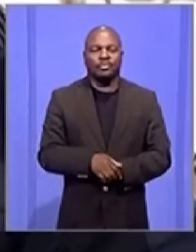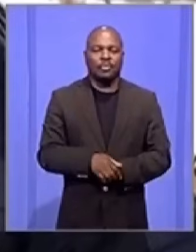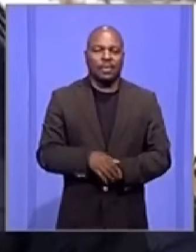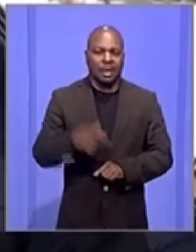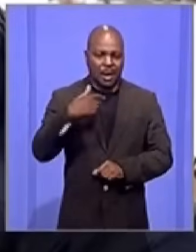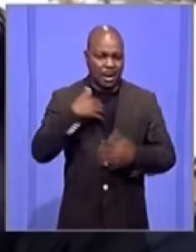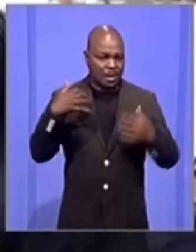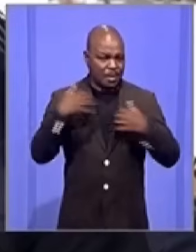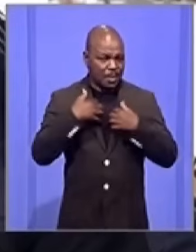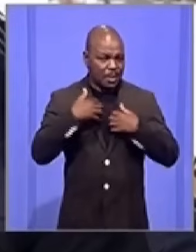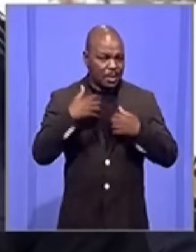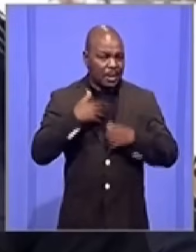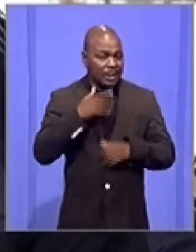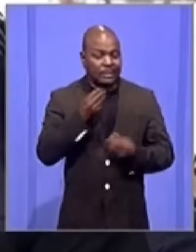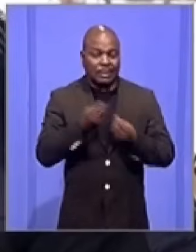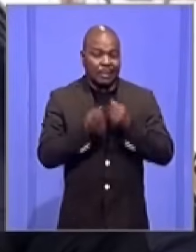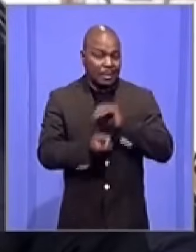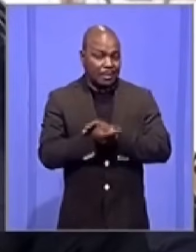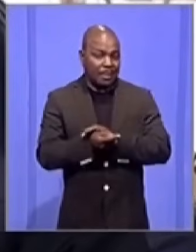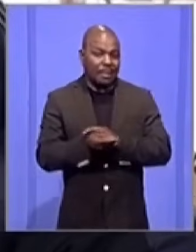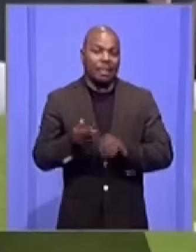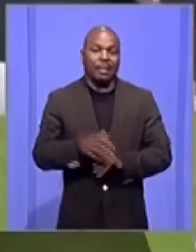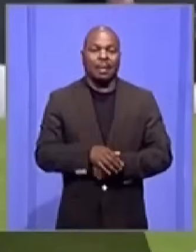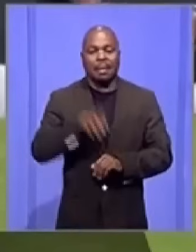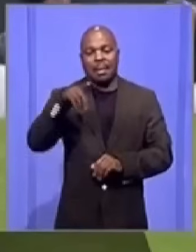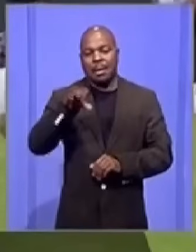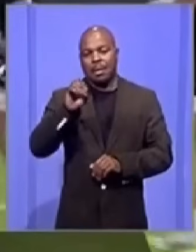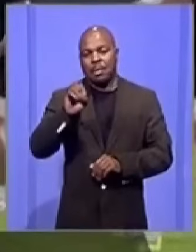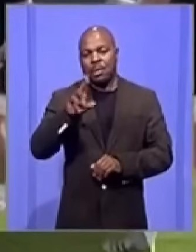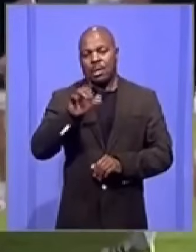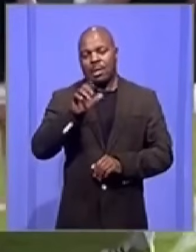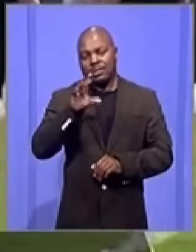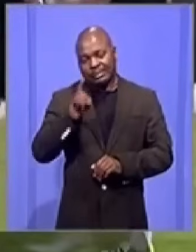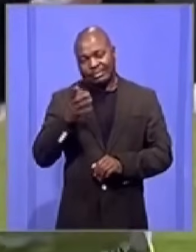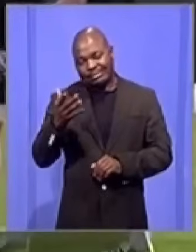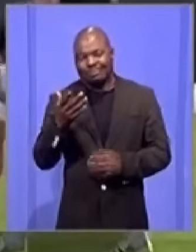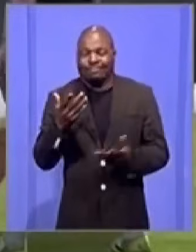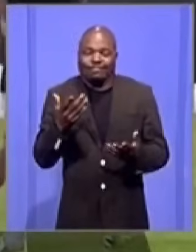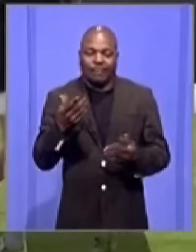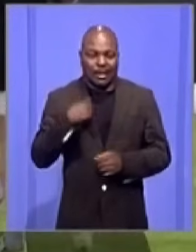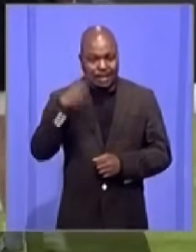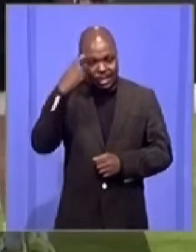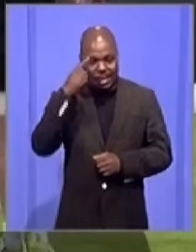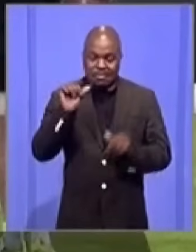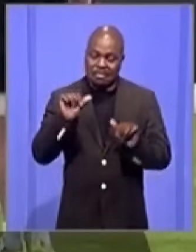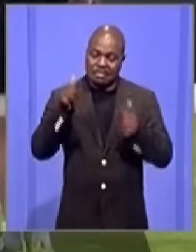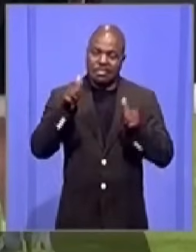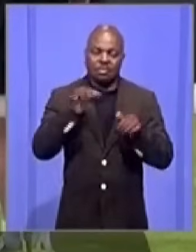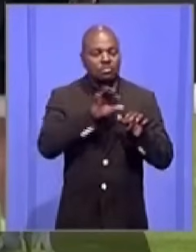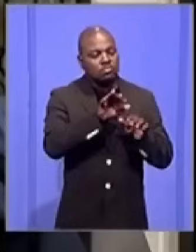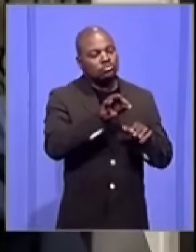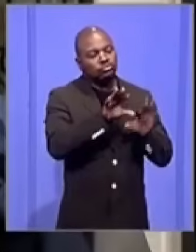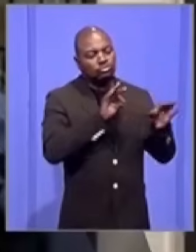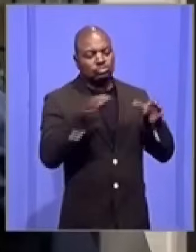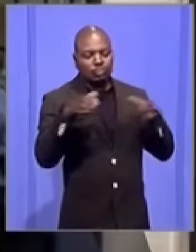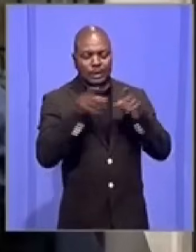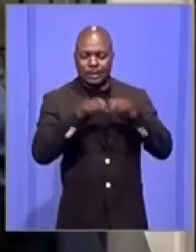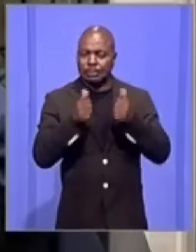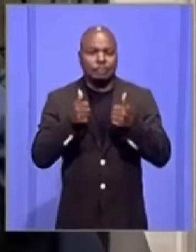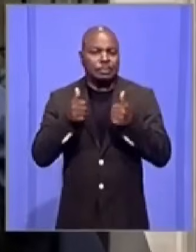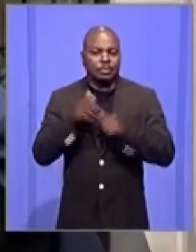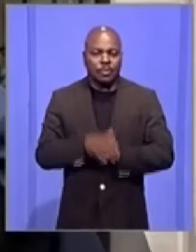worried about something that could happen to Pollard or something that could happen to those guys, but I think it's an excellent selection by Jacques Ninova. I think